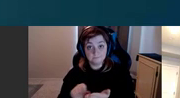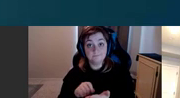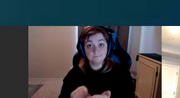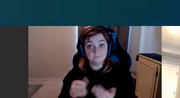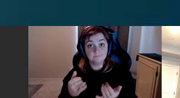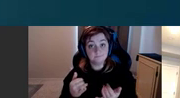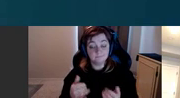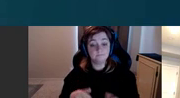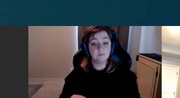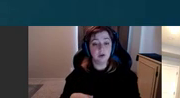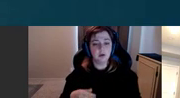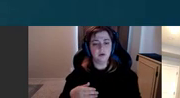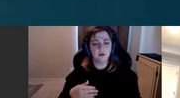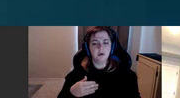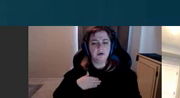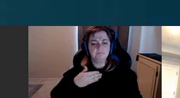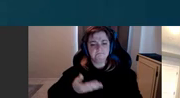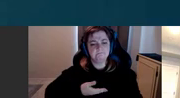start with.